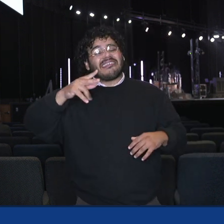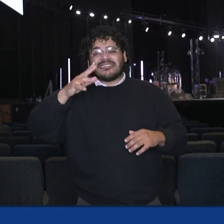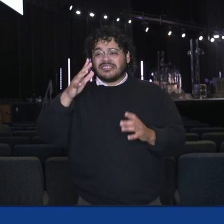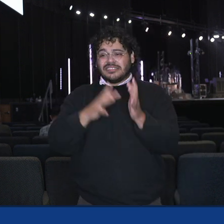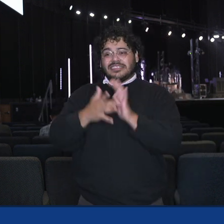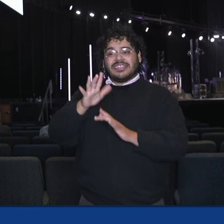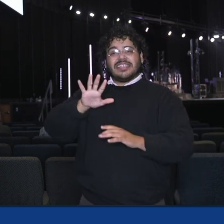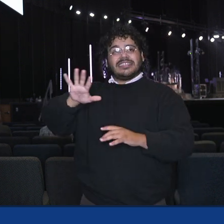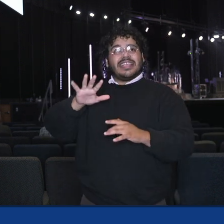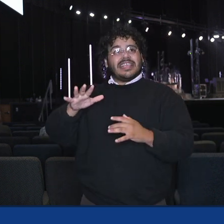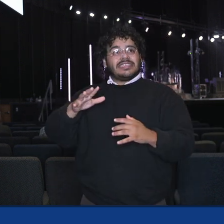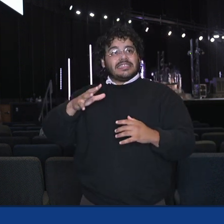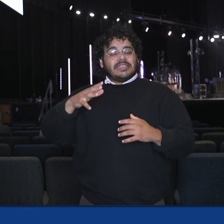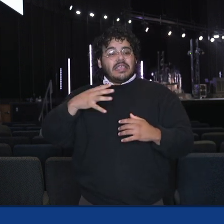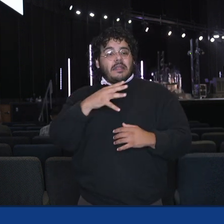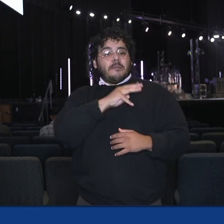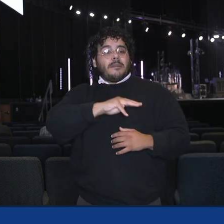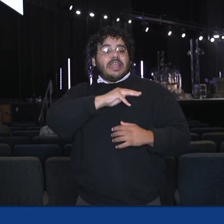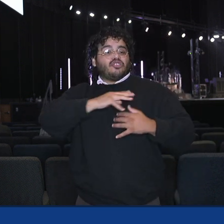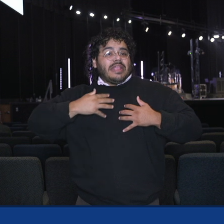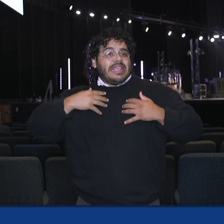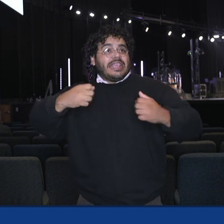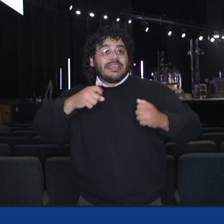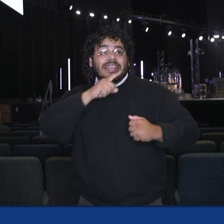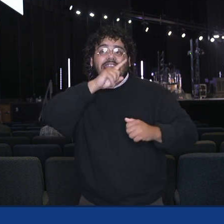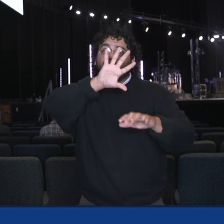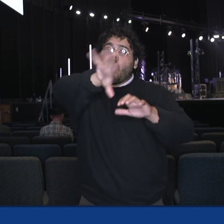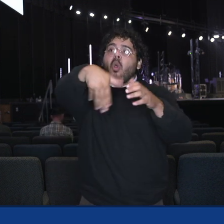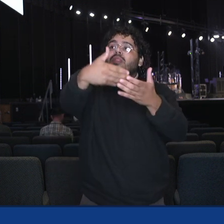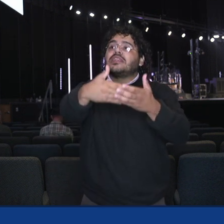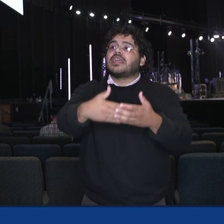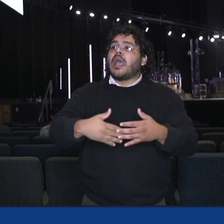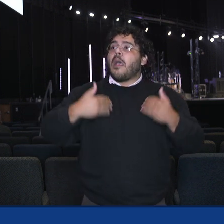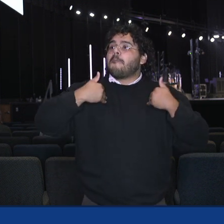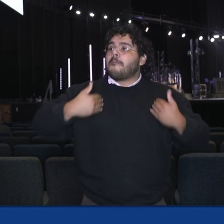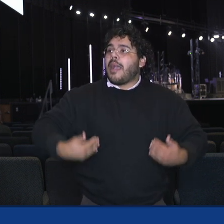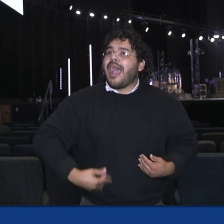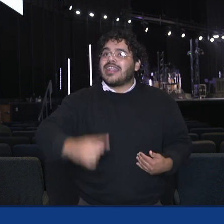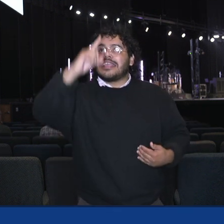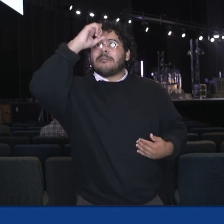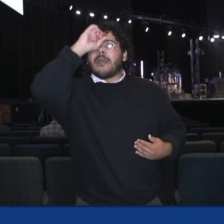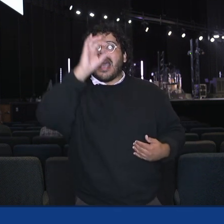healing was holistic. Body, mind, spirit, soul. Jesus did not just